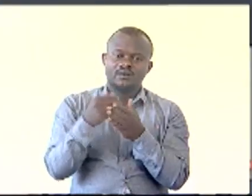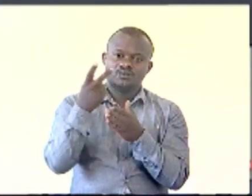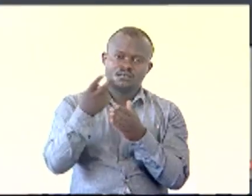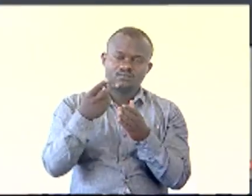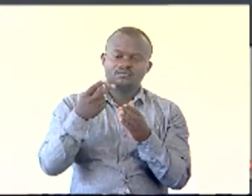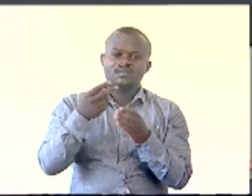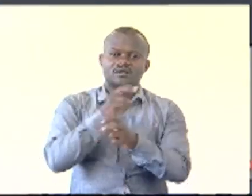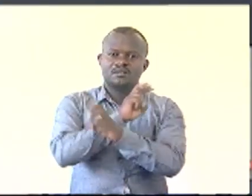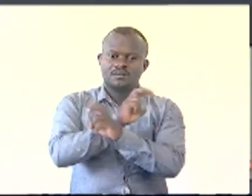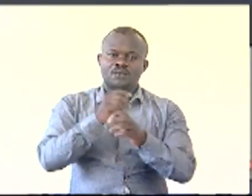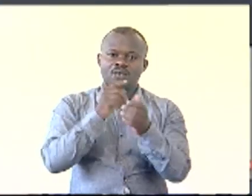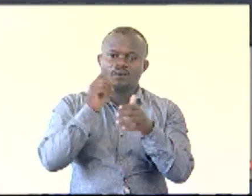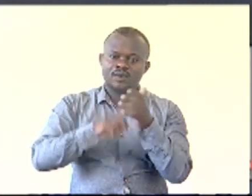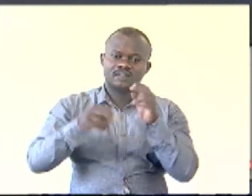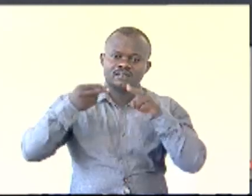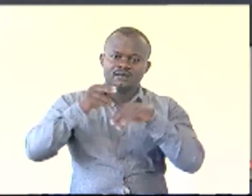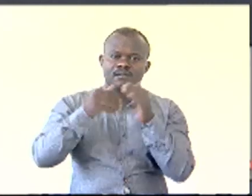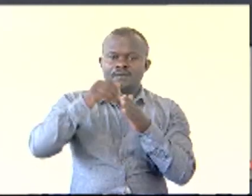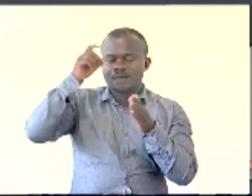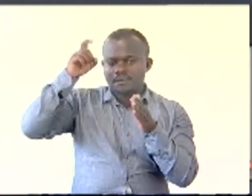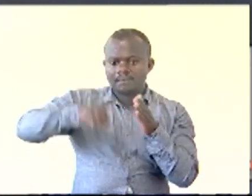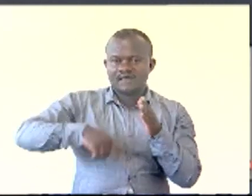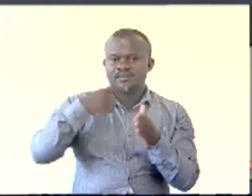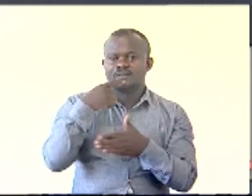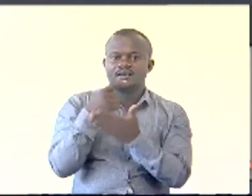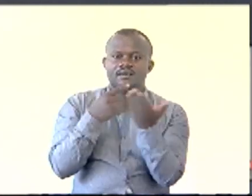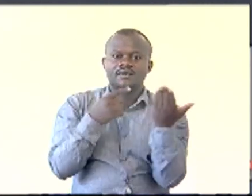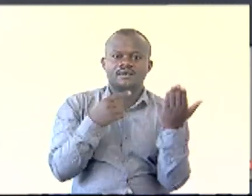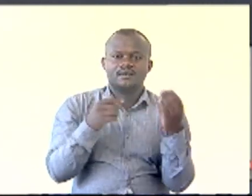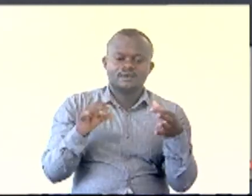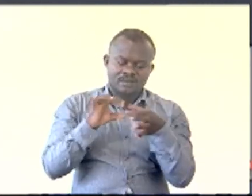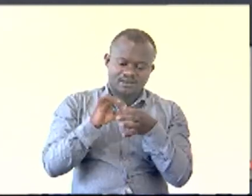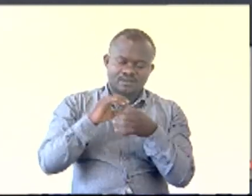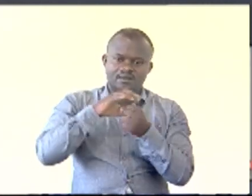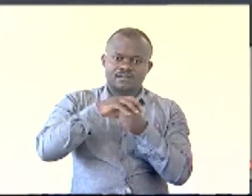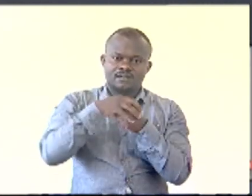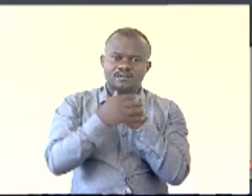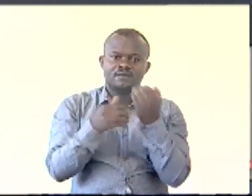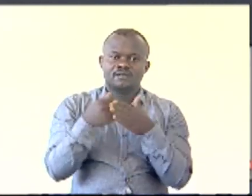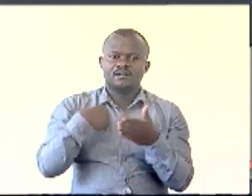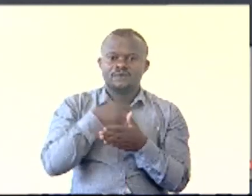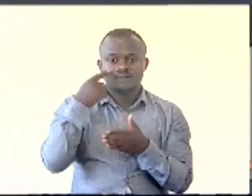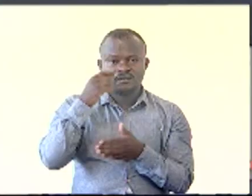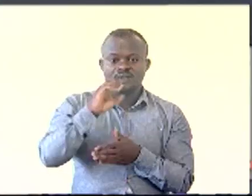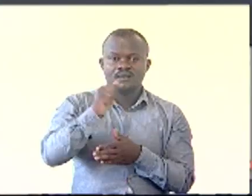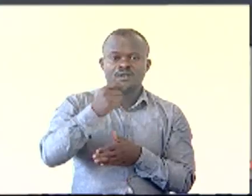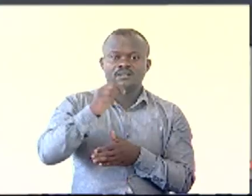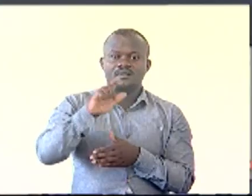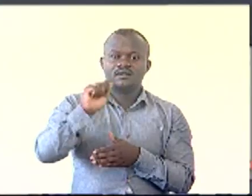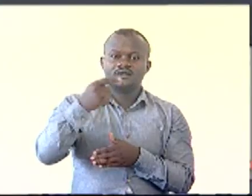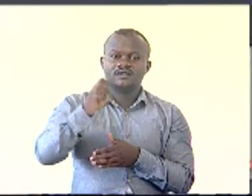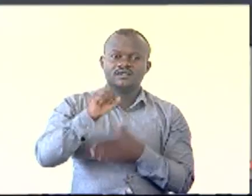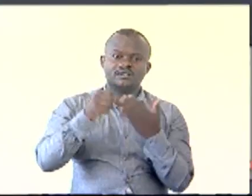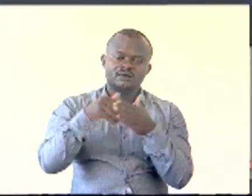what happens? They must be articulated cartilages. Where I said cartilages, they are softer